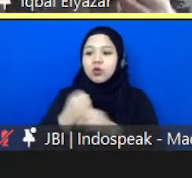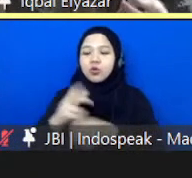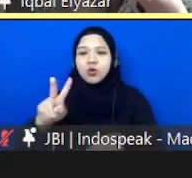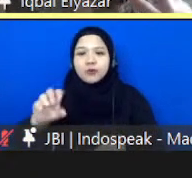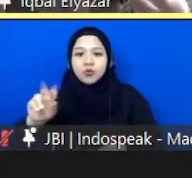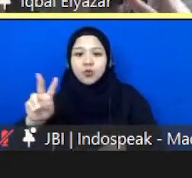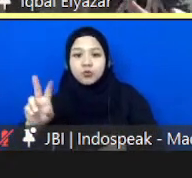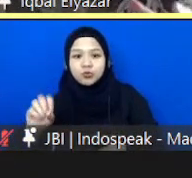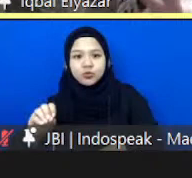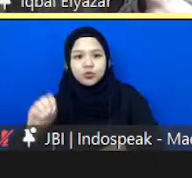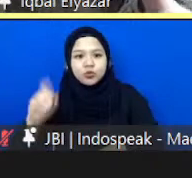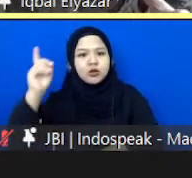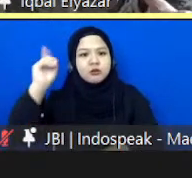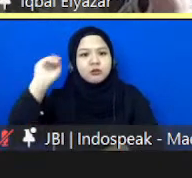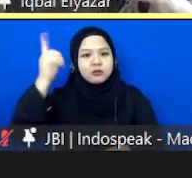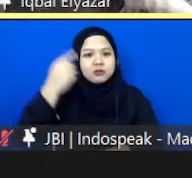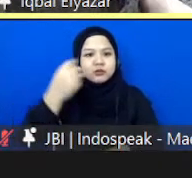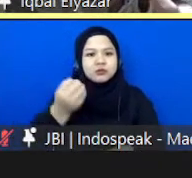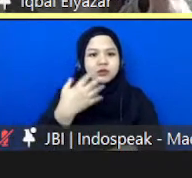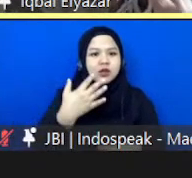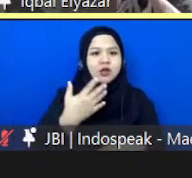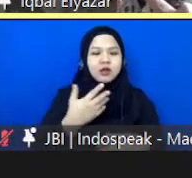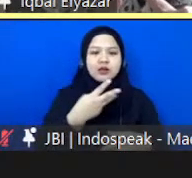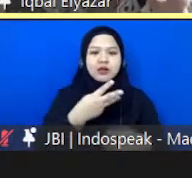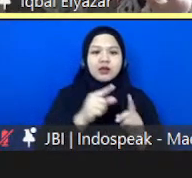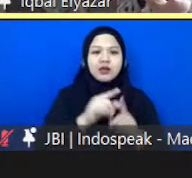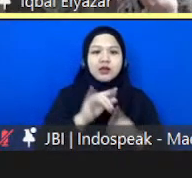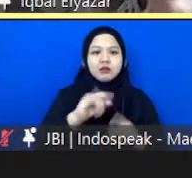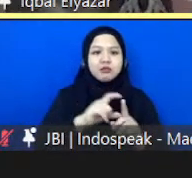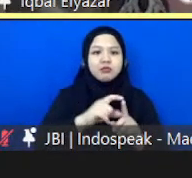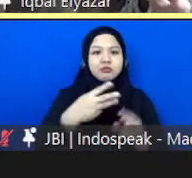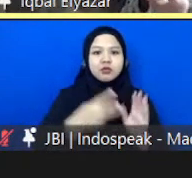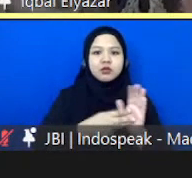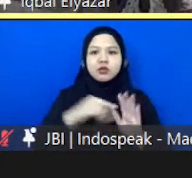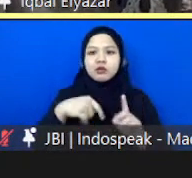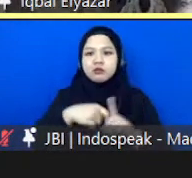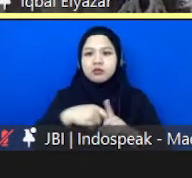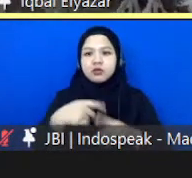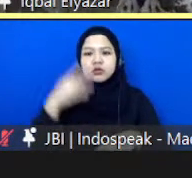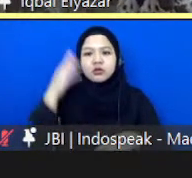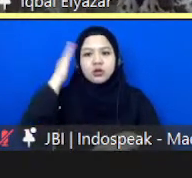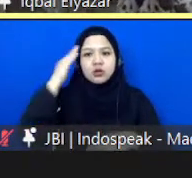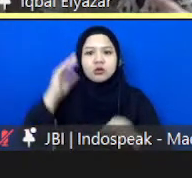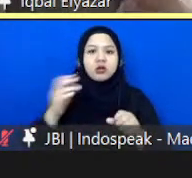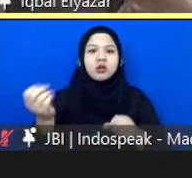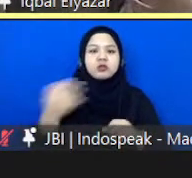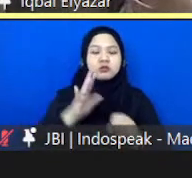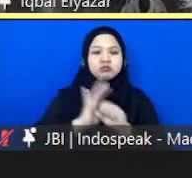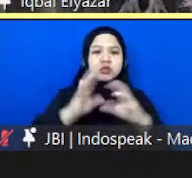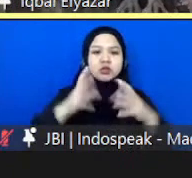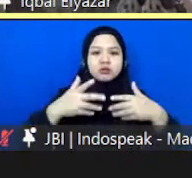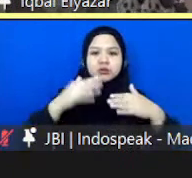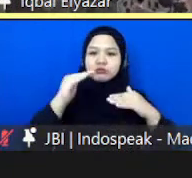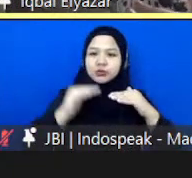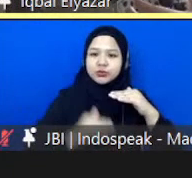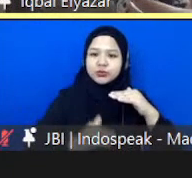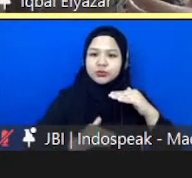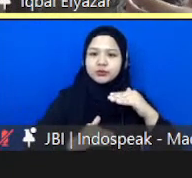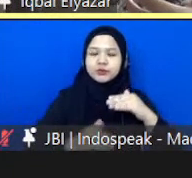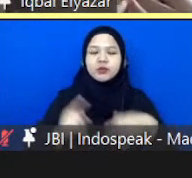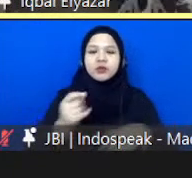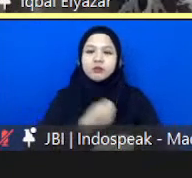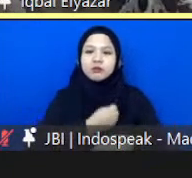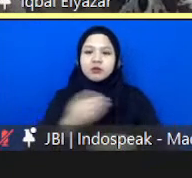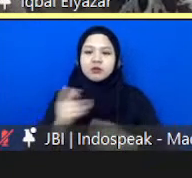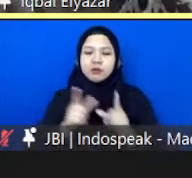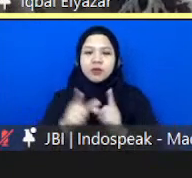we must to be careful to understand or to mention that the pandemic is slowed down. So we had several webinars,